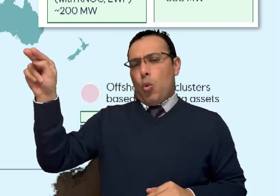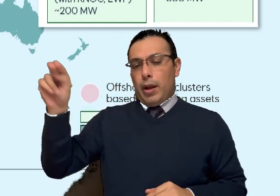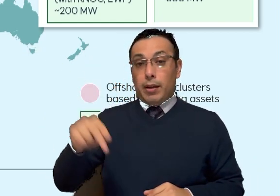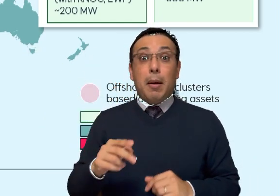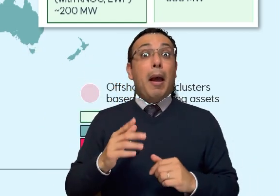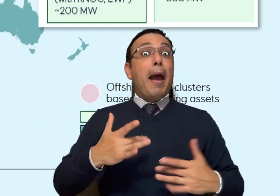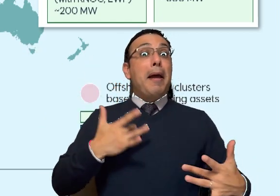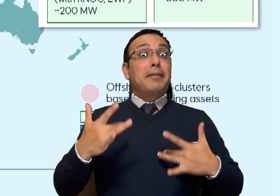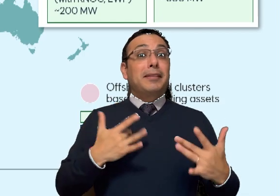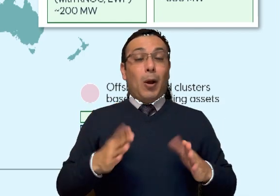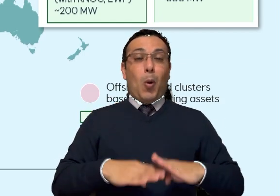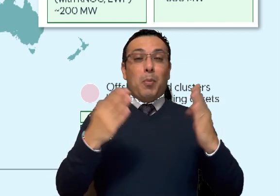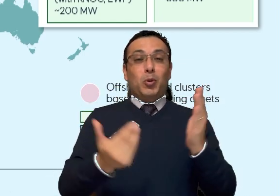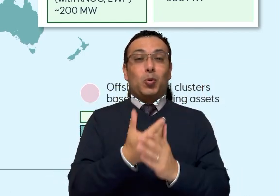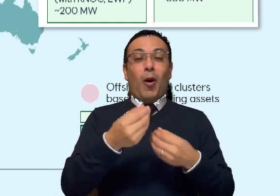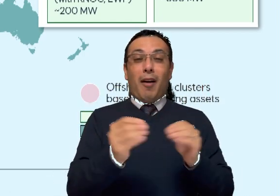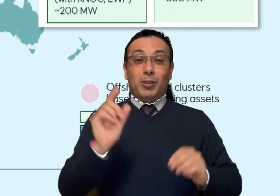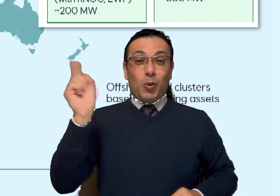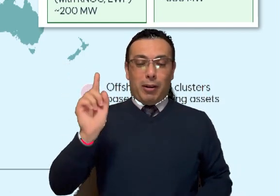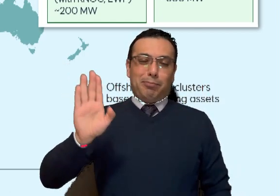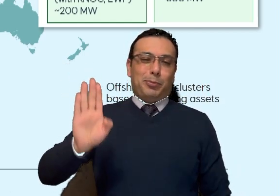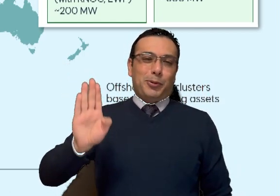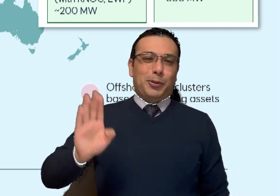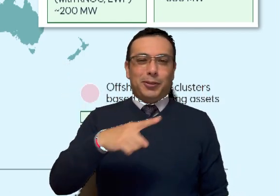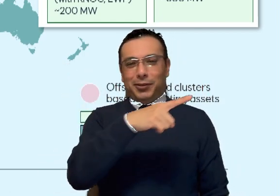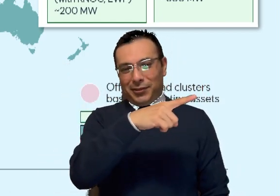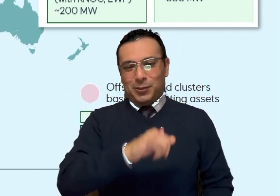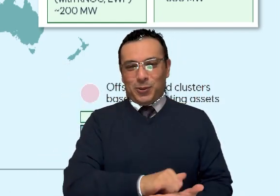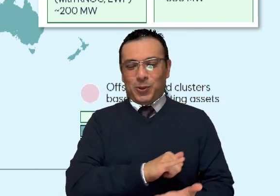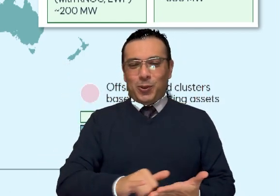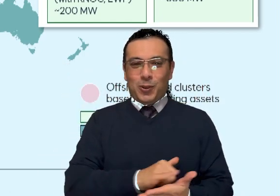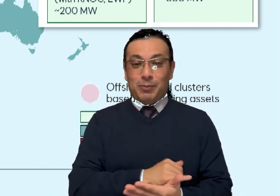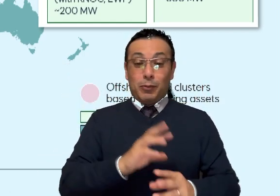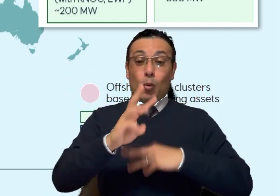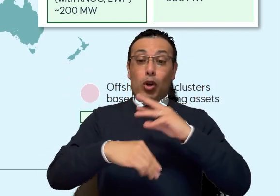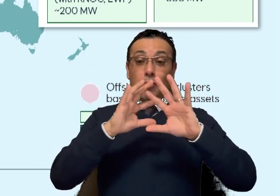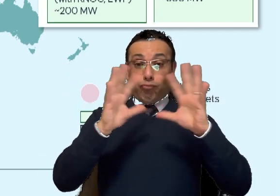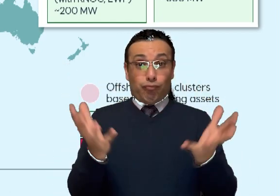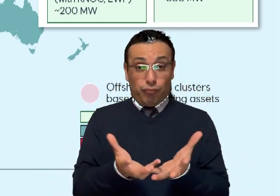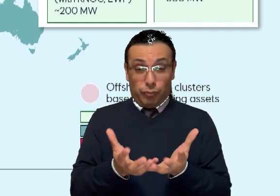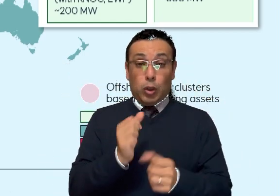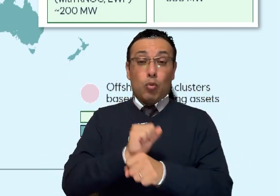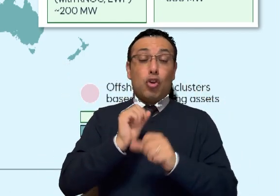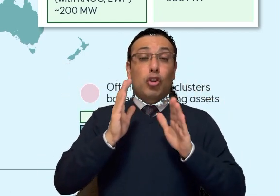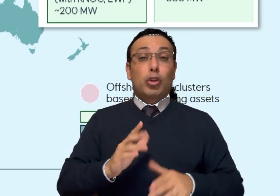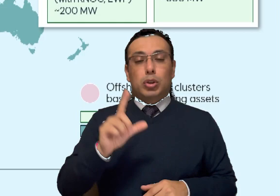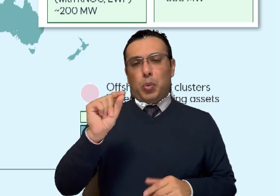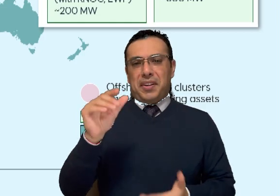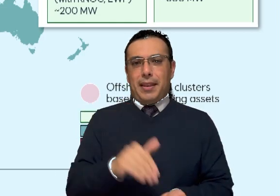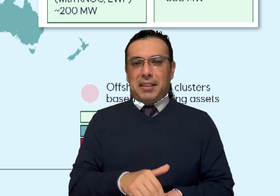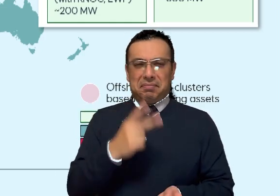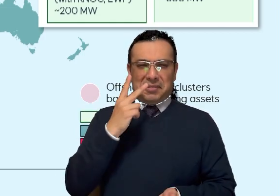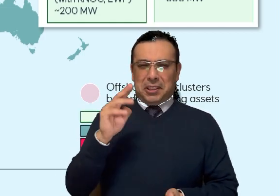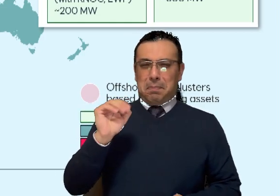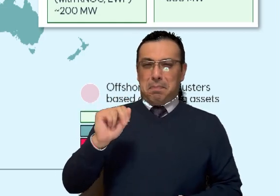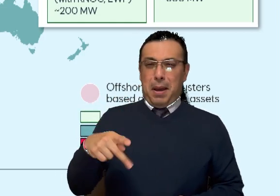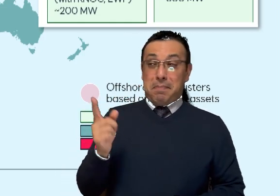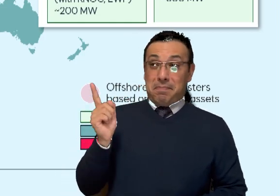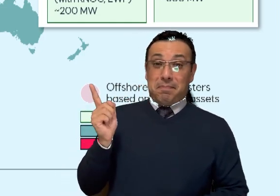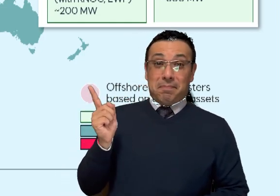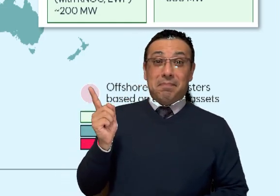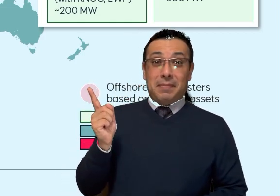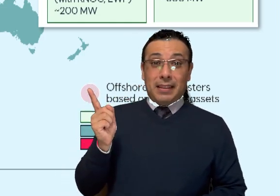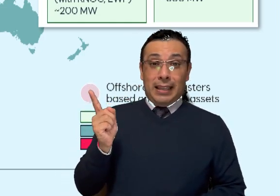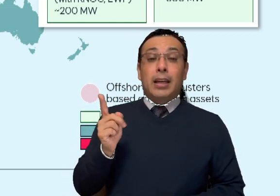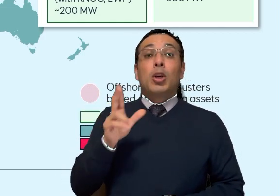first New York office, which is in Brooklyn. So around the world, we have 20,000 employees, and this map gives a good view of the scale of our